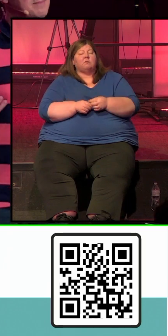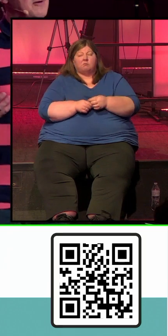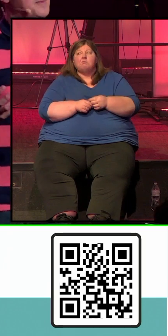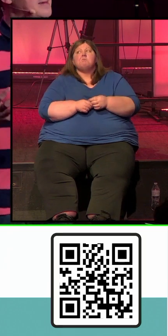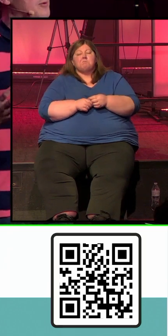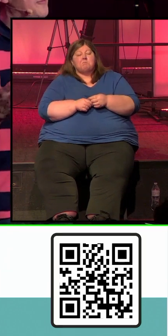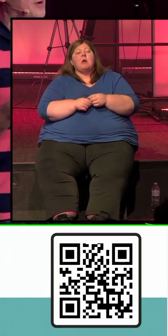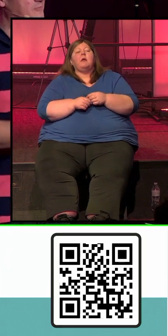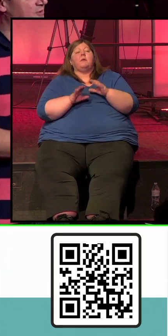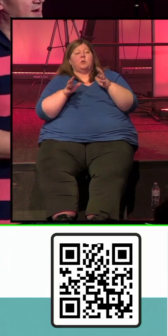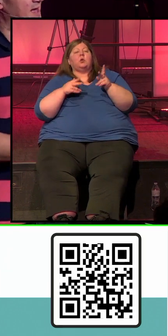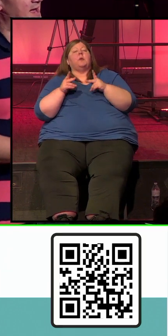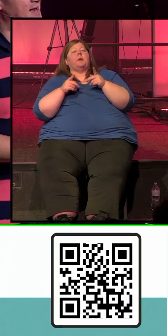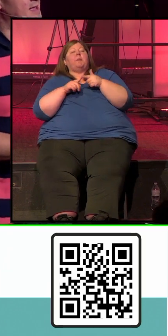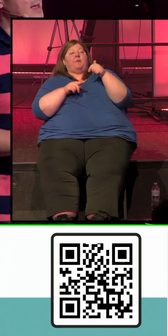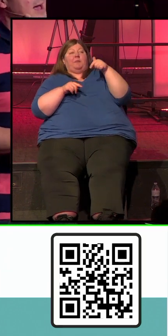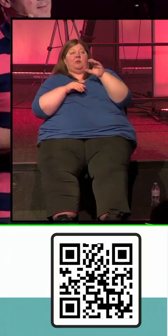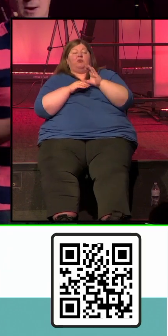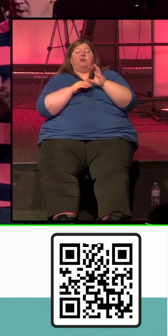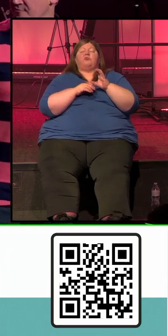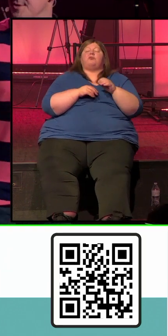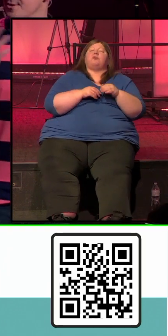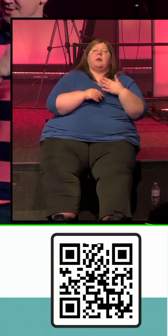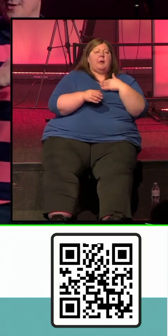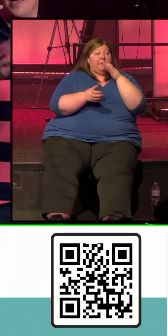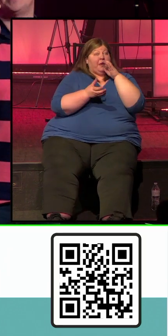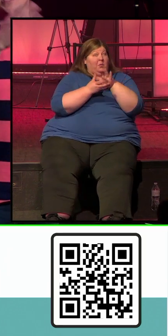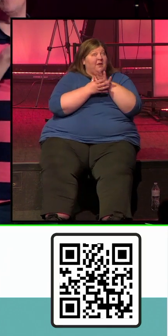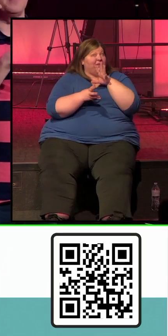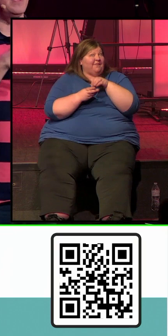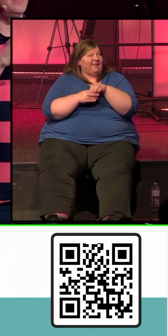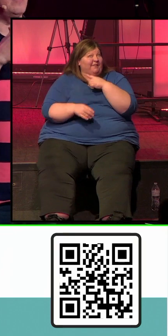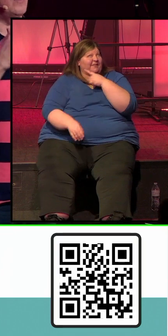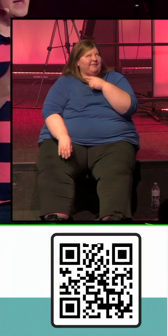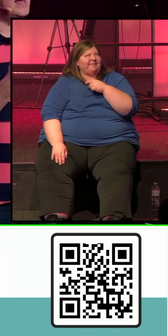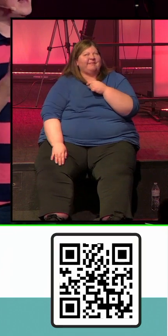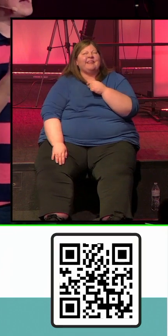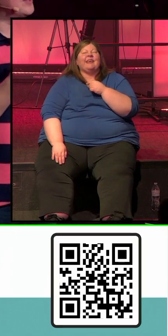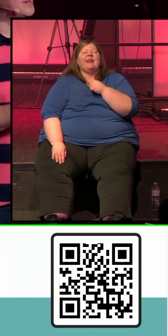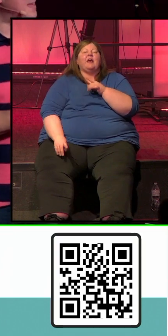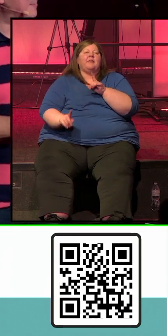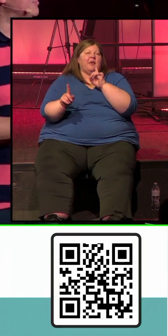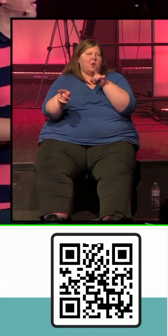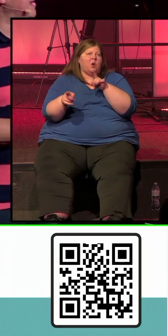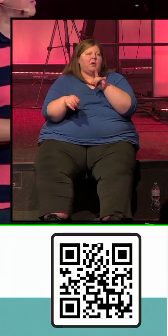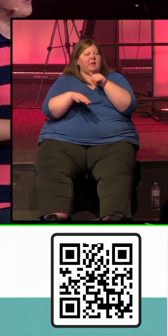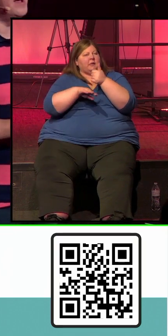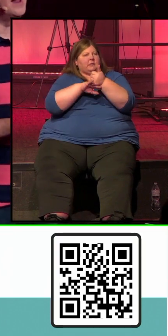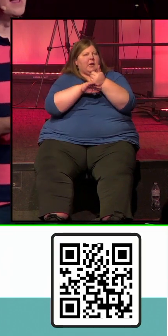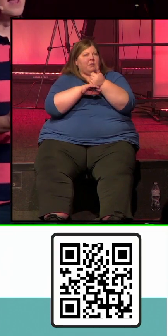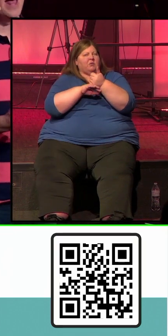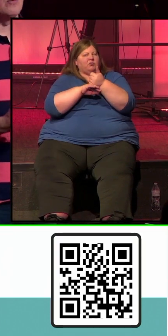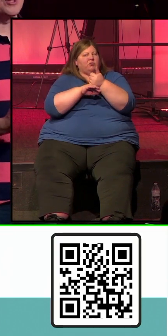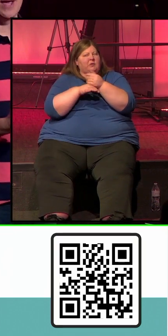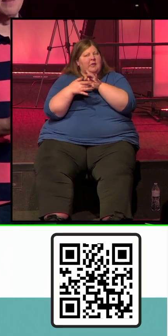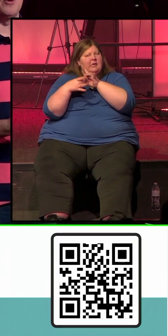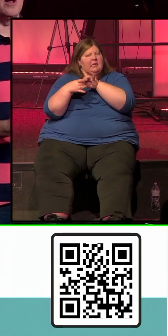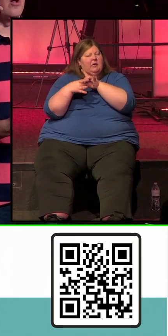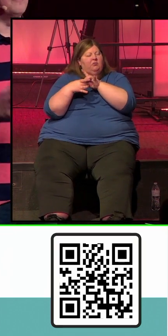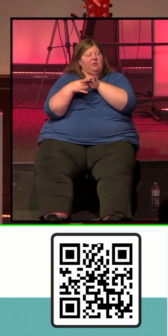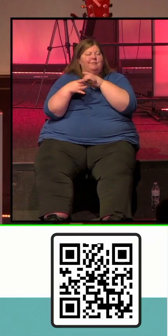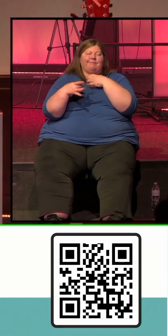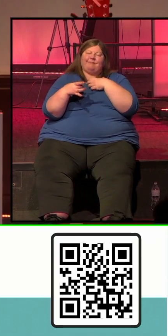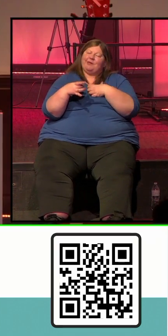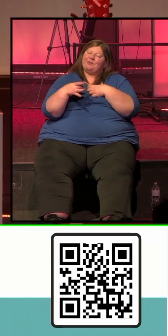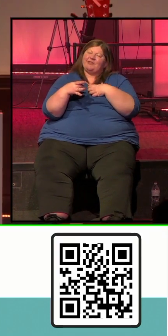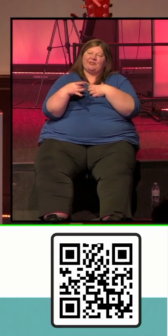was a team of people from Frontline. My wife was actually on that team. They went and actually established that care point. And I wish I could put